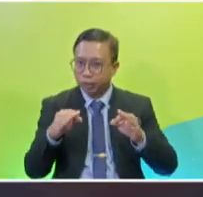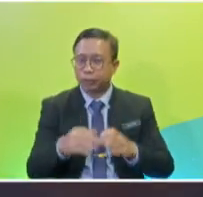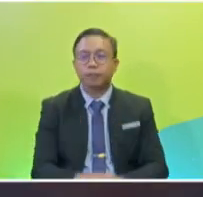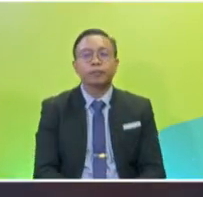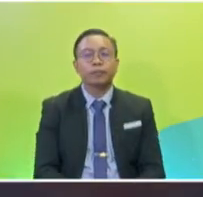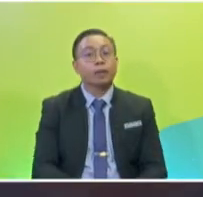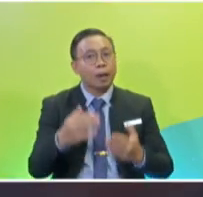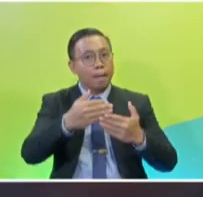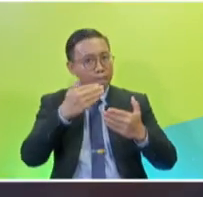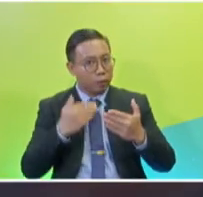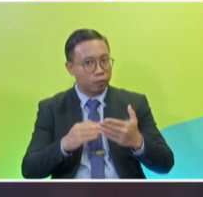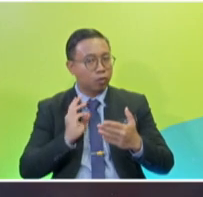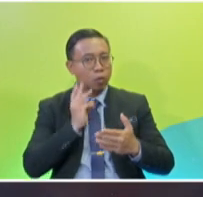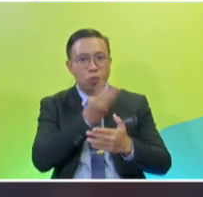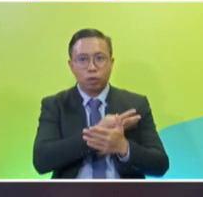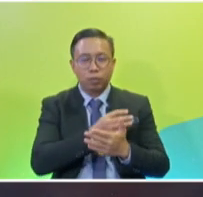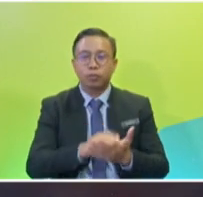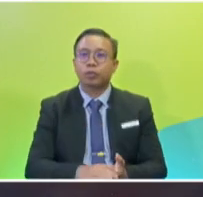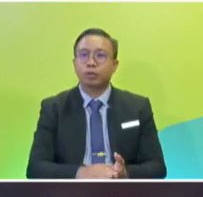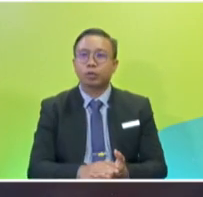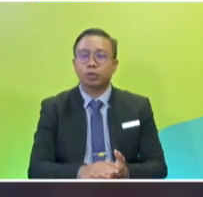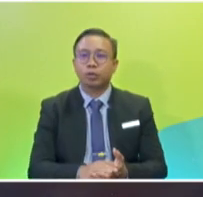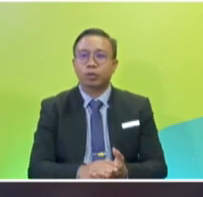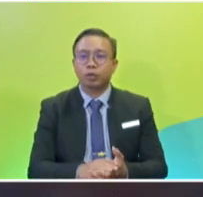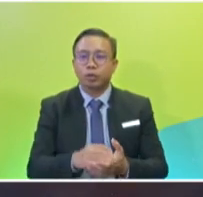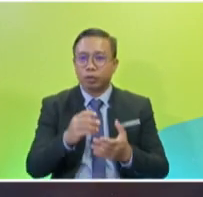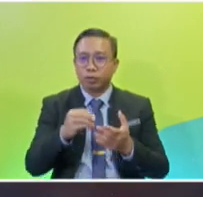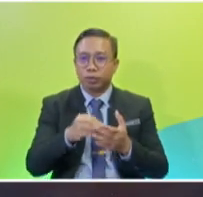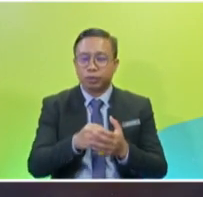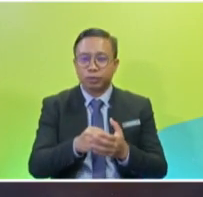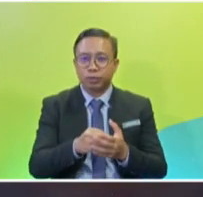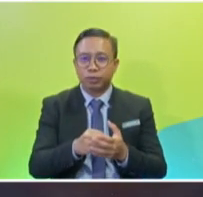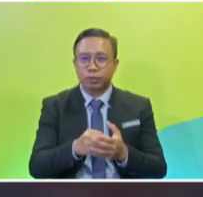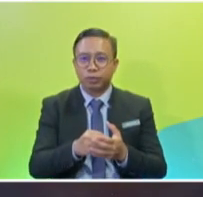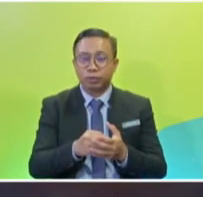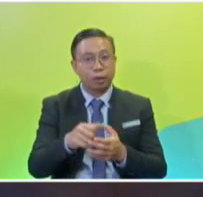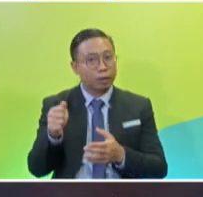we move on as well, why don't we make it official and ring the bell?